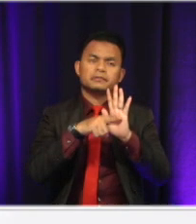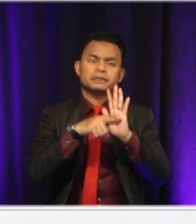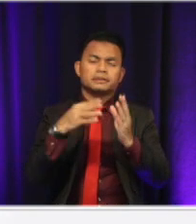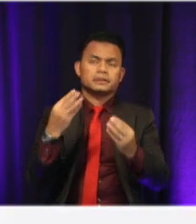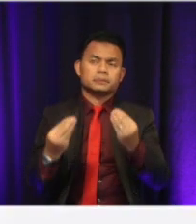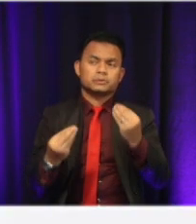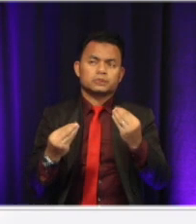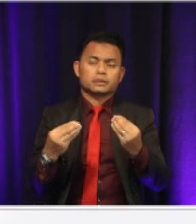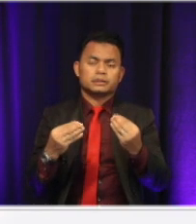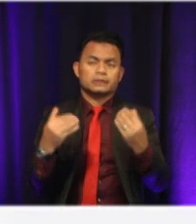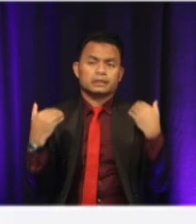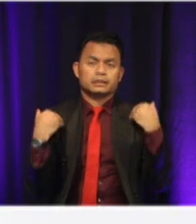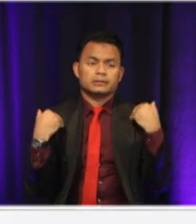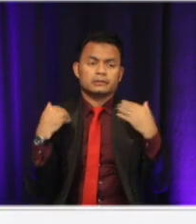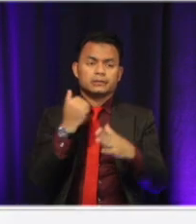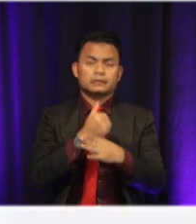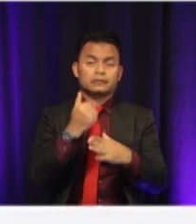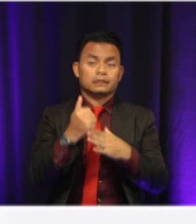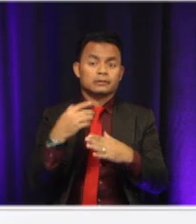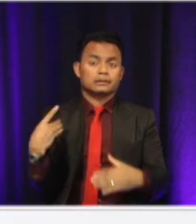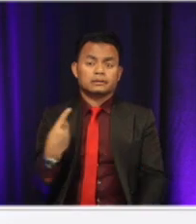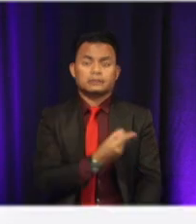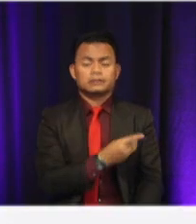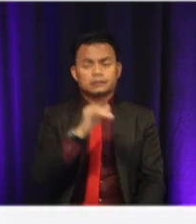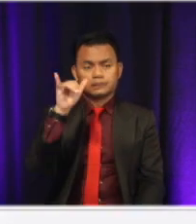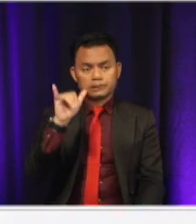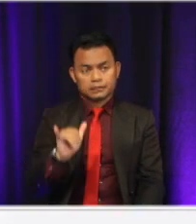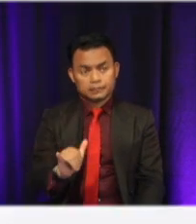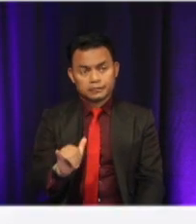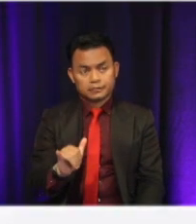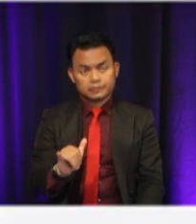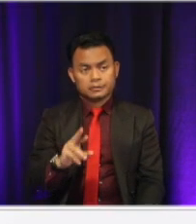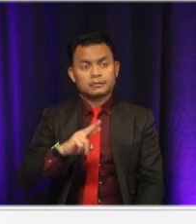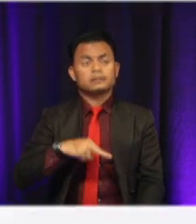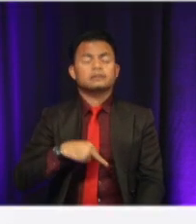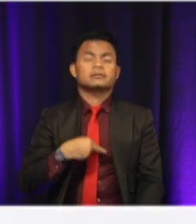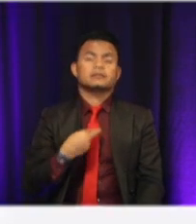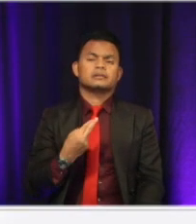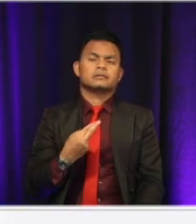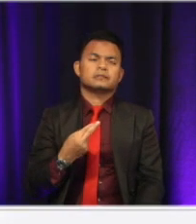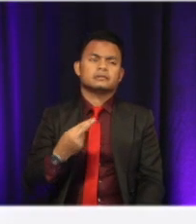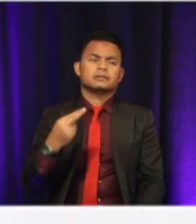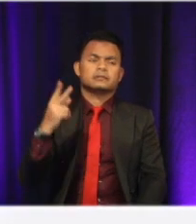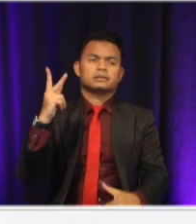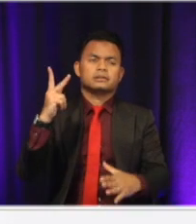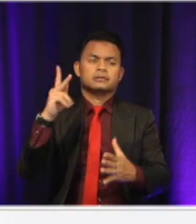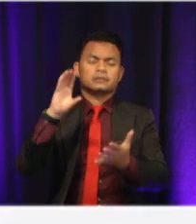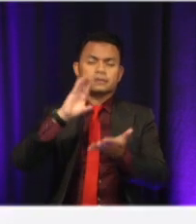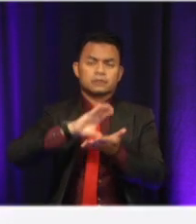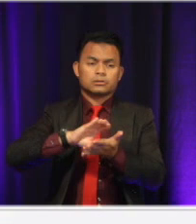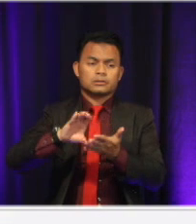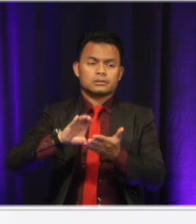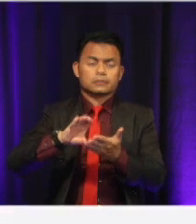is filled with love and warmth. Some of us have this concept of family in our